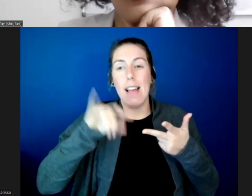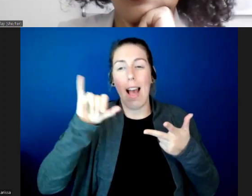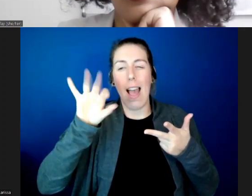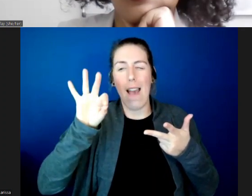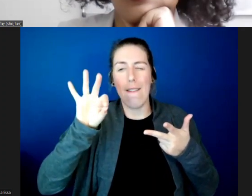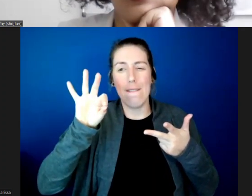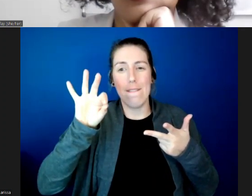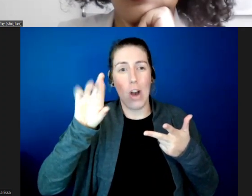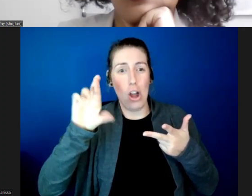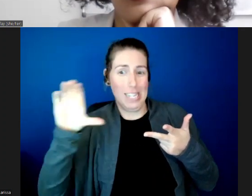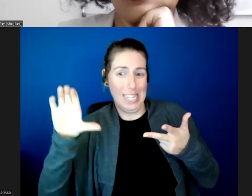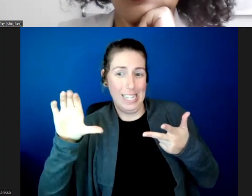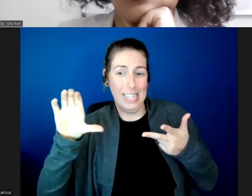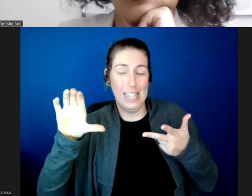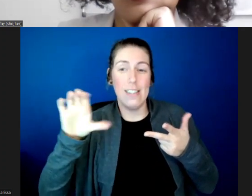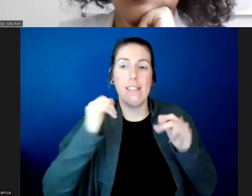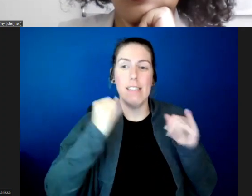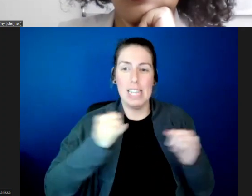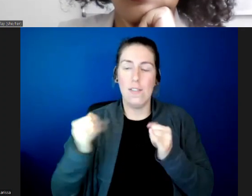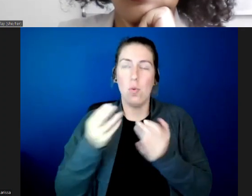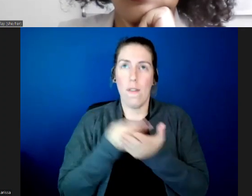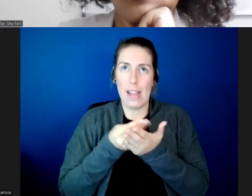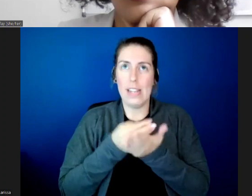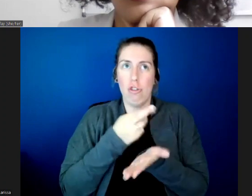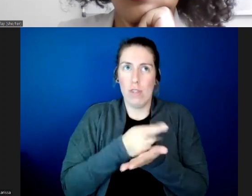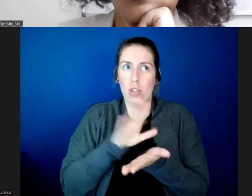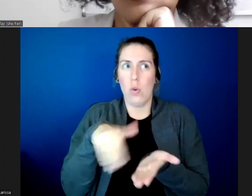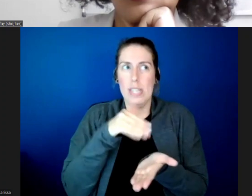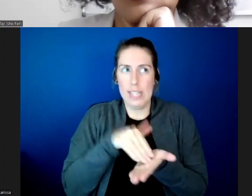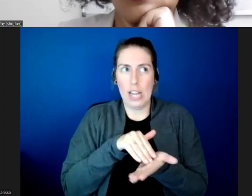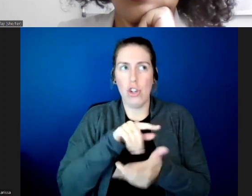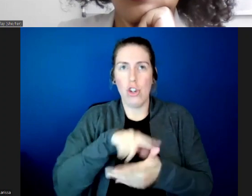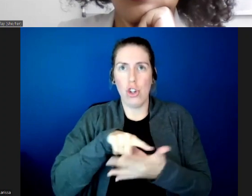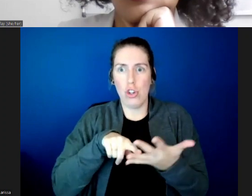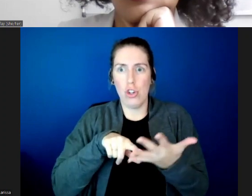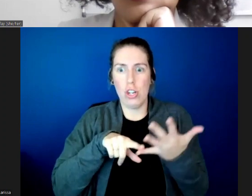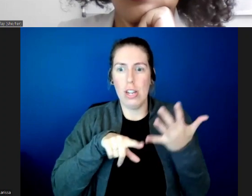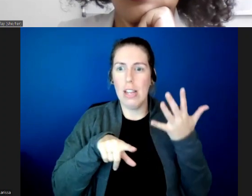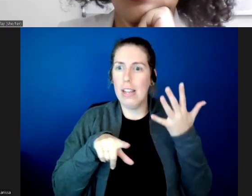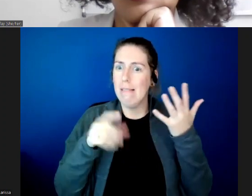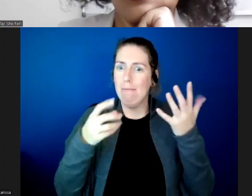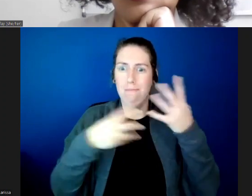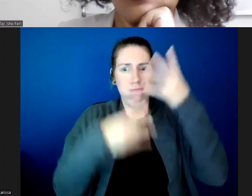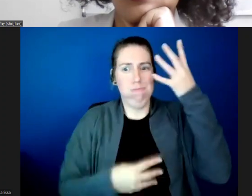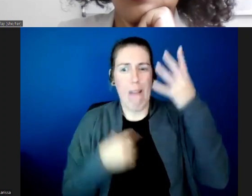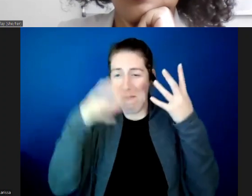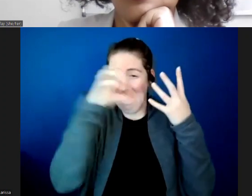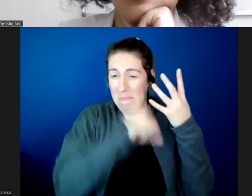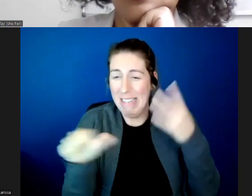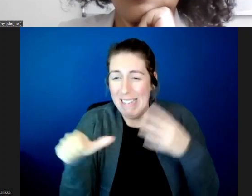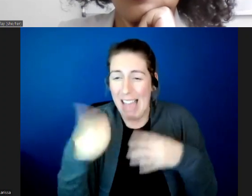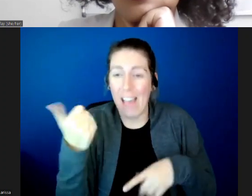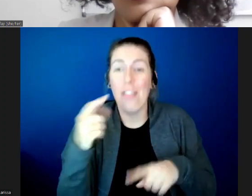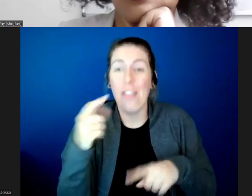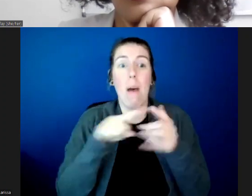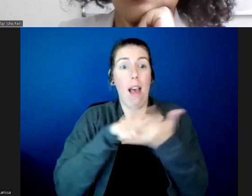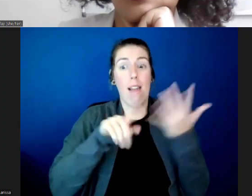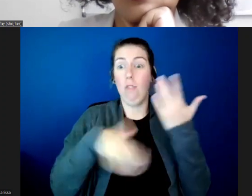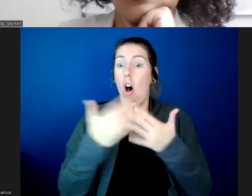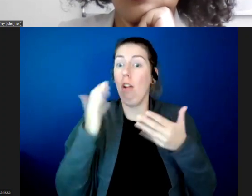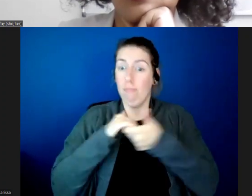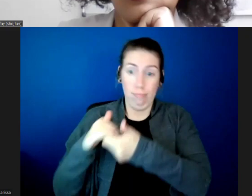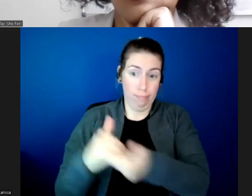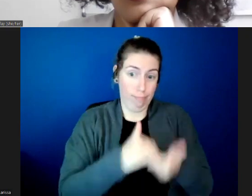IFRC, Individualized Funding Resource Center, and I'm sure I've missed somebody, have come together and worked